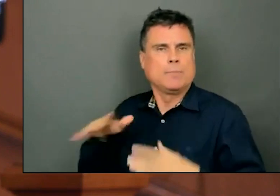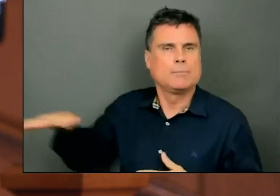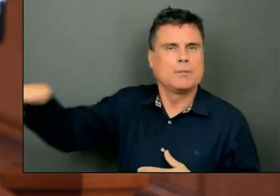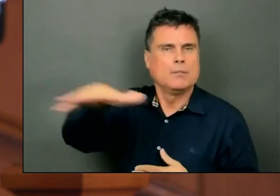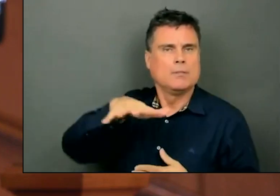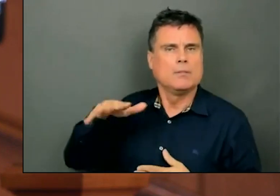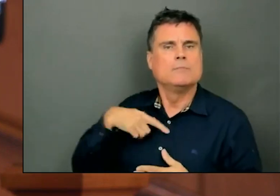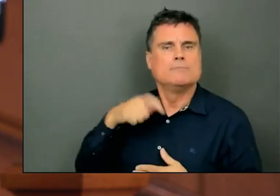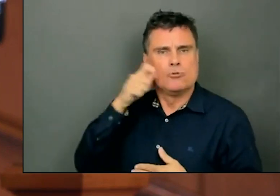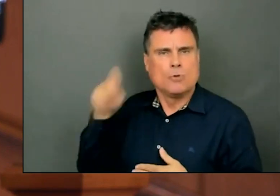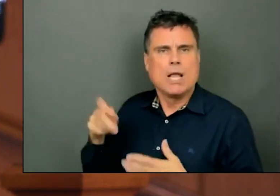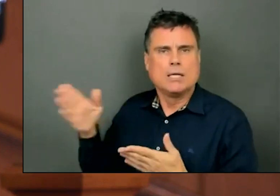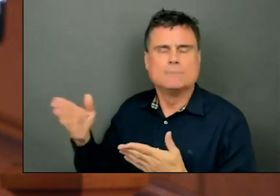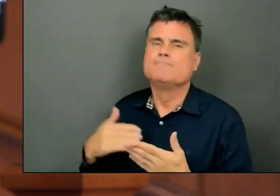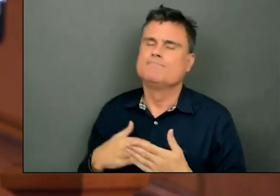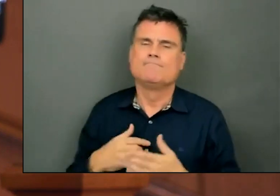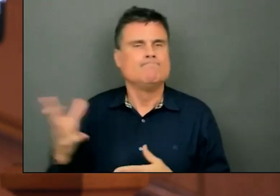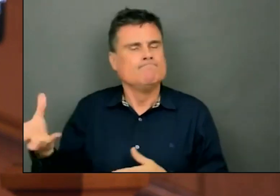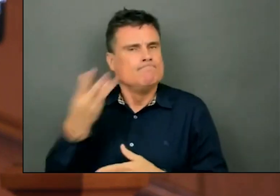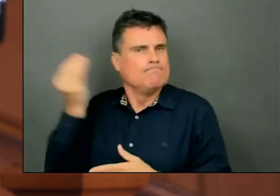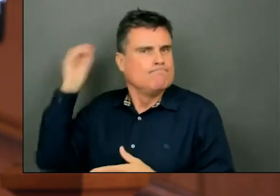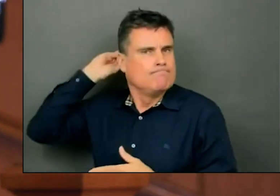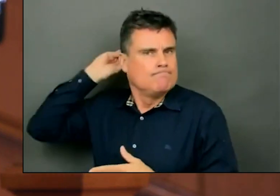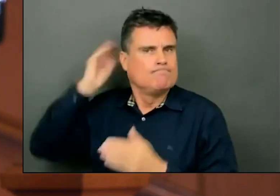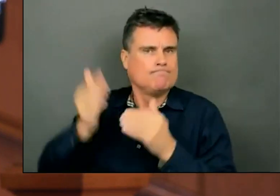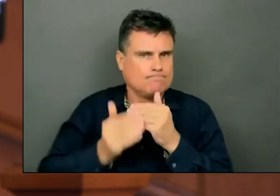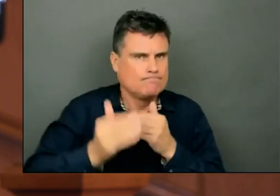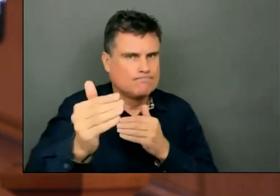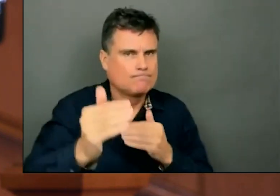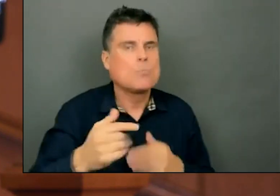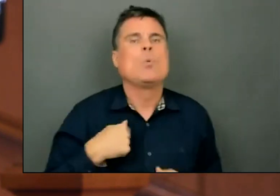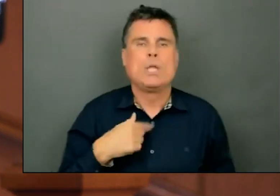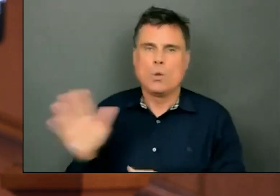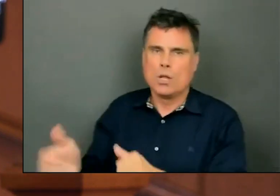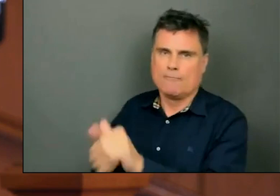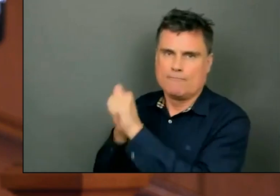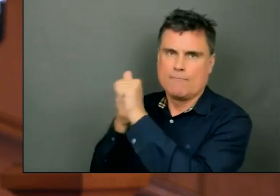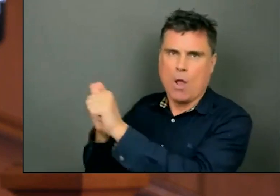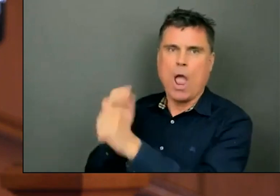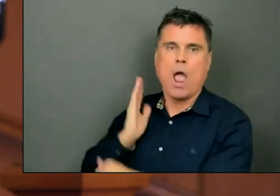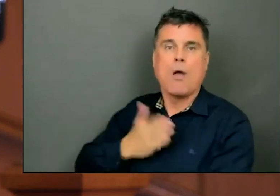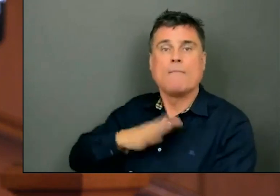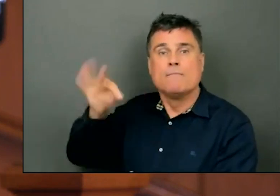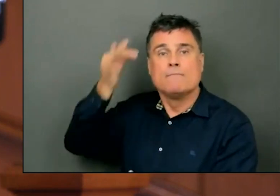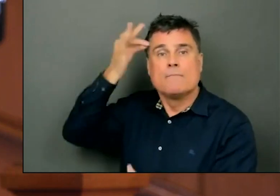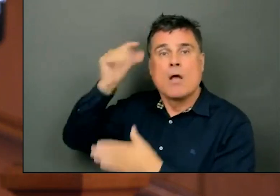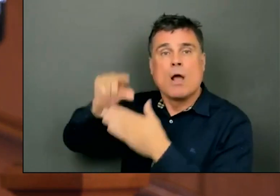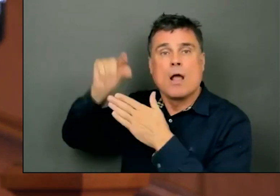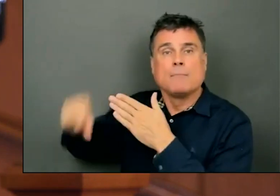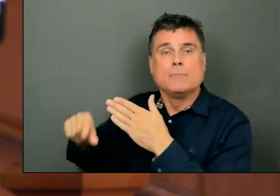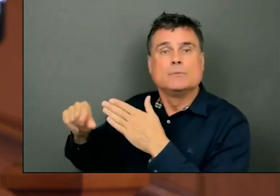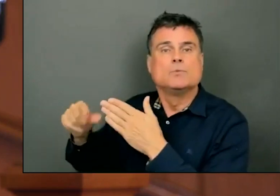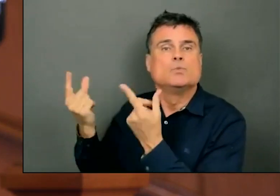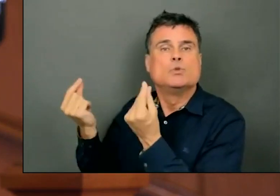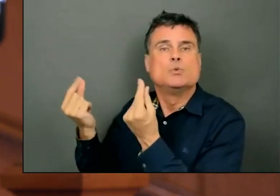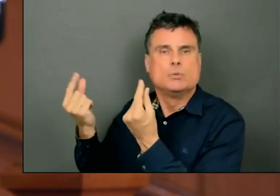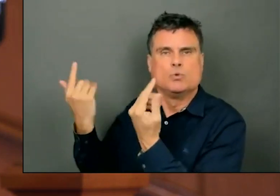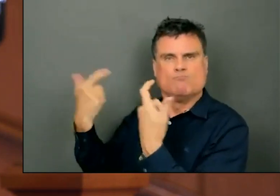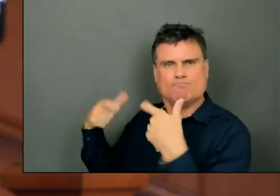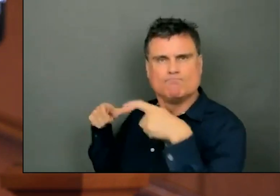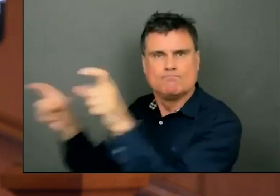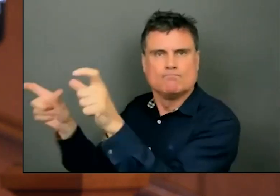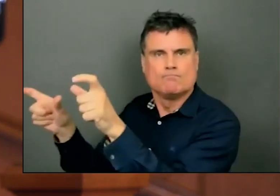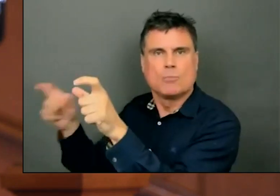to work with the federal government to impose whatever sanctions are required and to take whatever steps we can as British Columbians to help